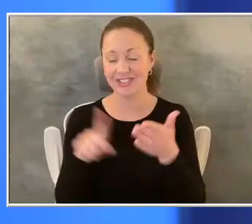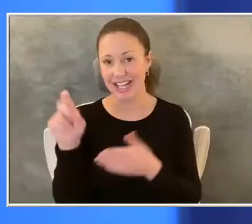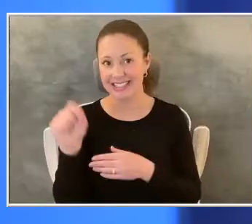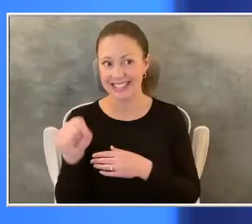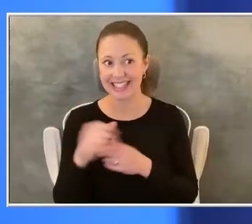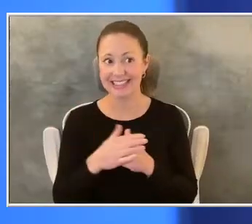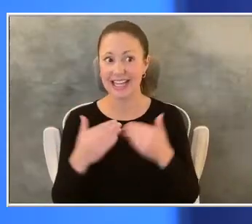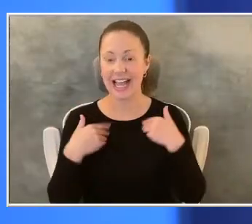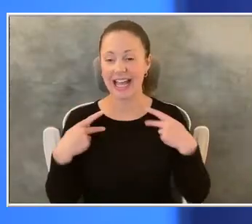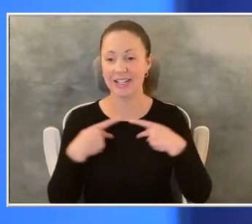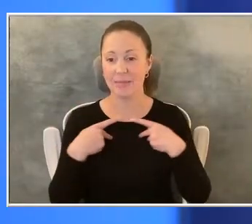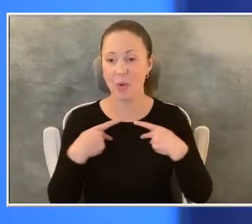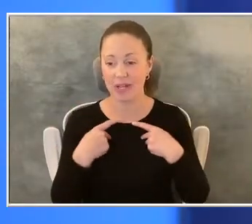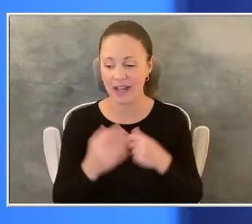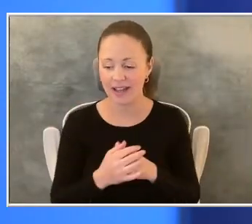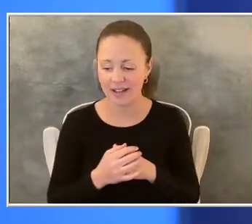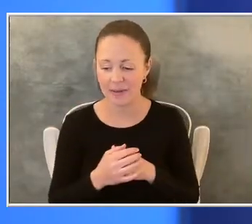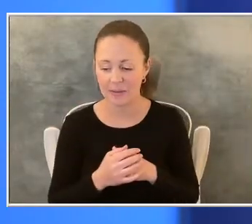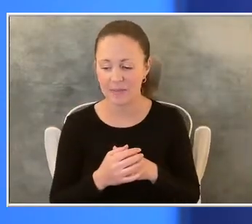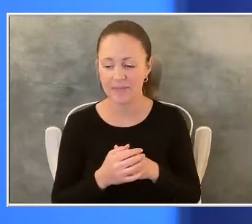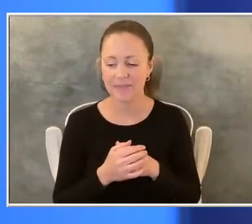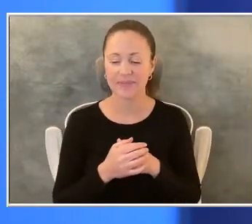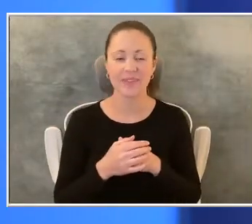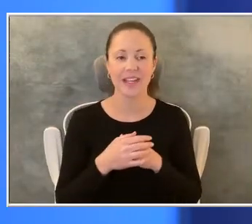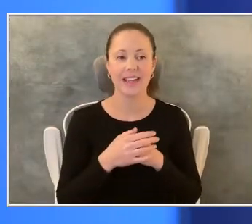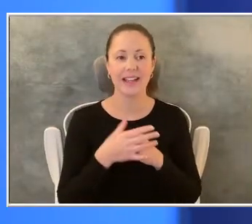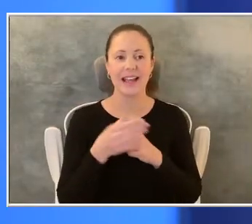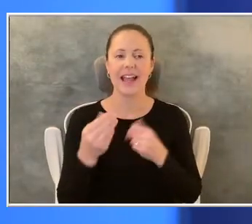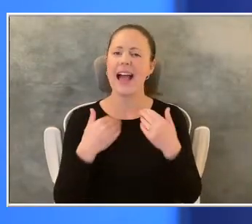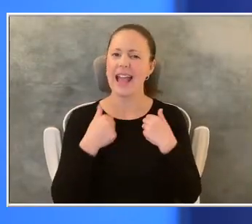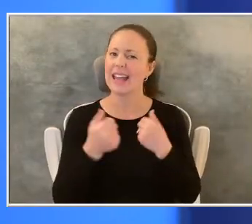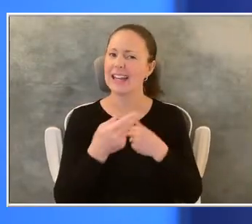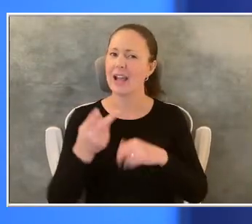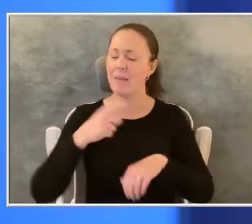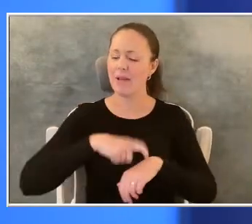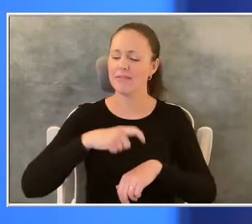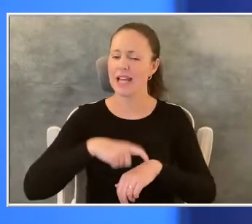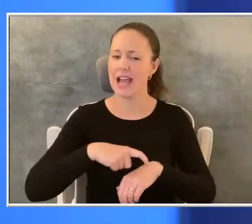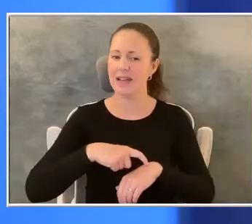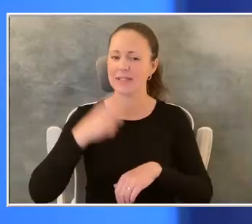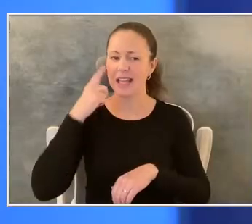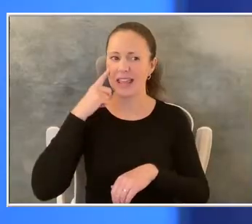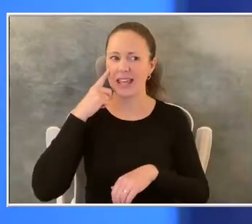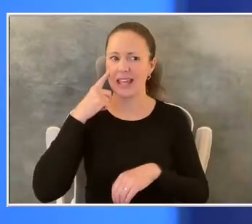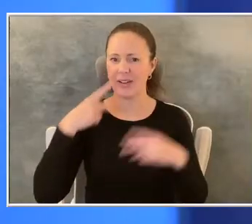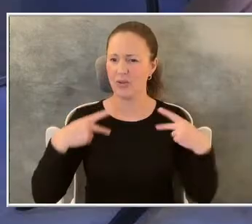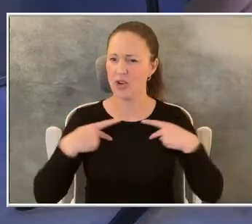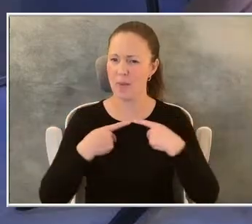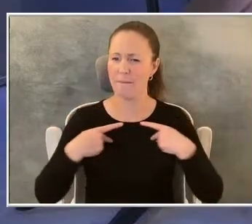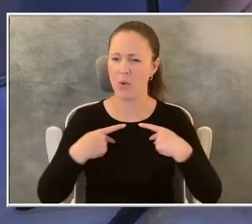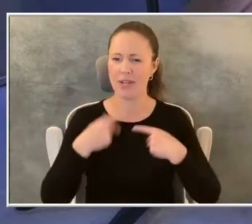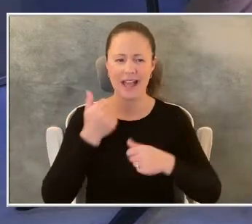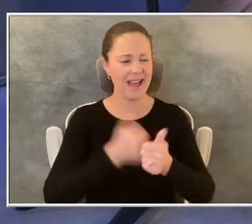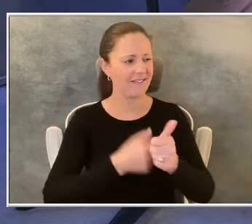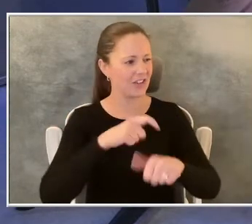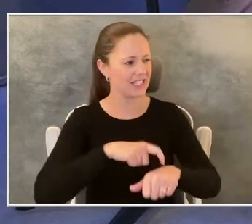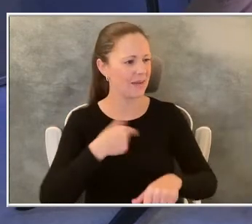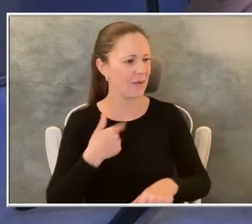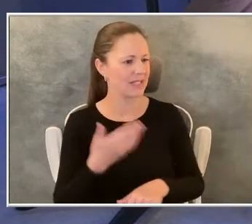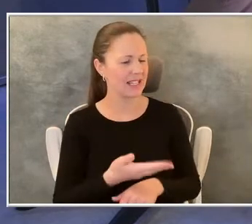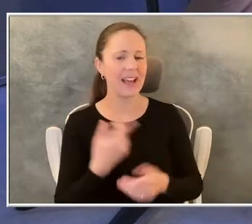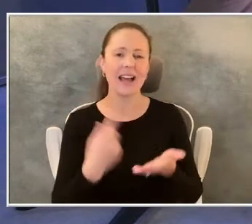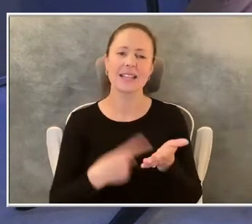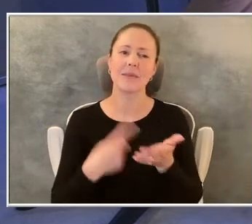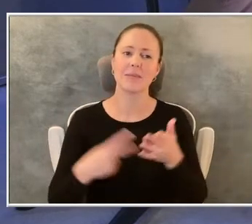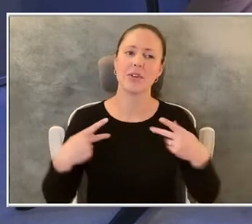pneumonia. Yeah. And I was getting pneumonia. I had a couple times, I think, didn't I? Was it pneumonia every time I was in, or? Sometimes with pneumonia,